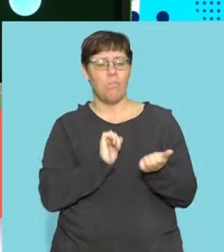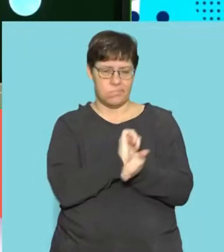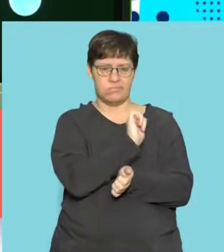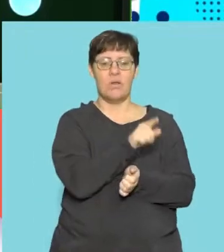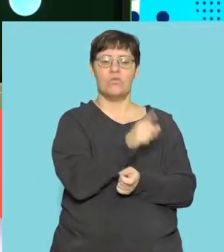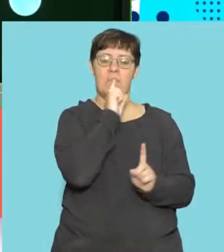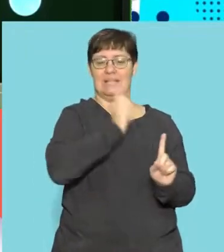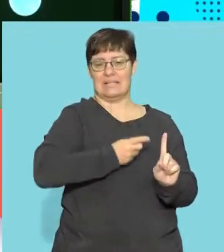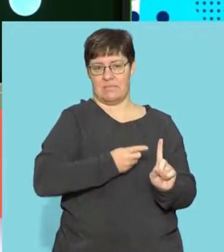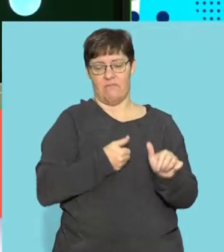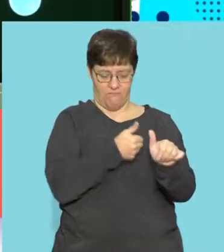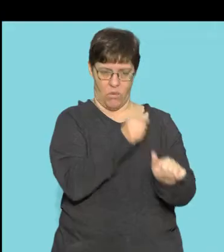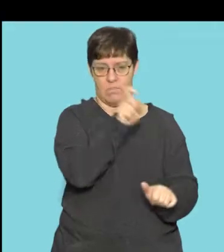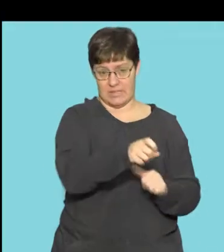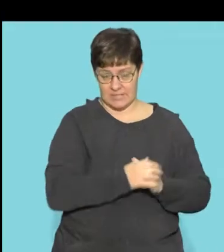be disciplined.